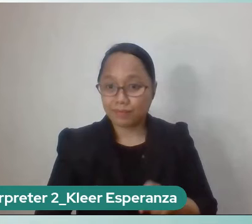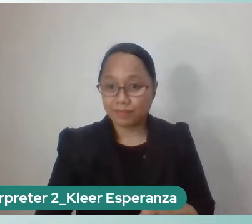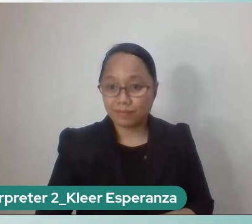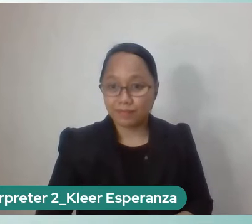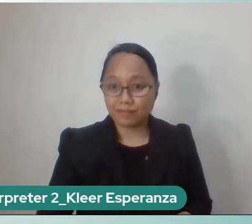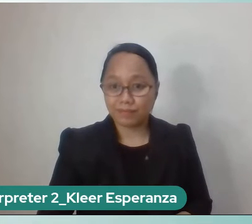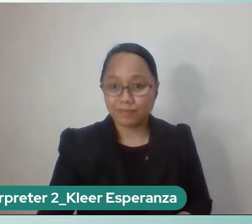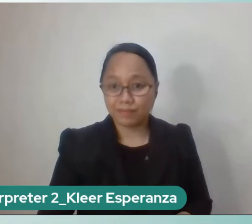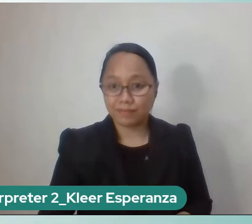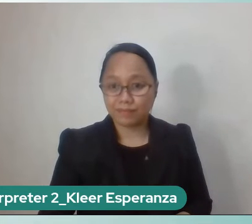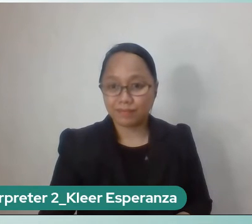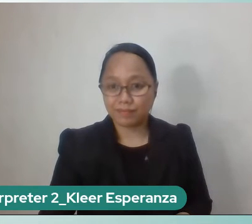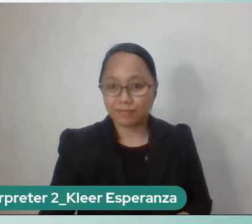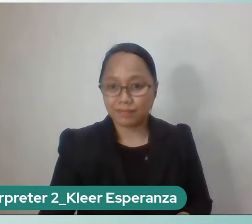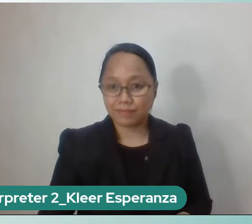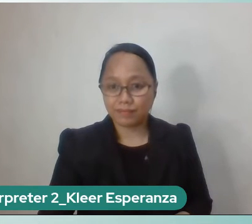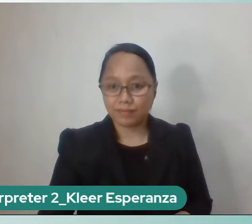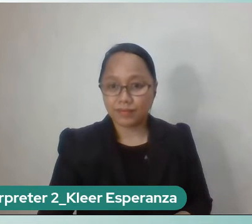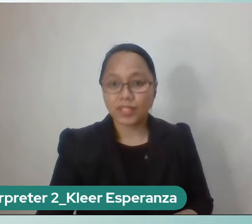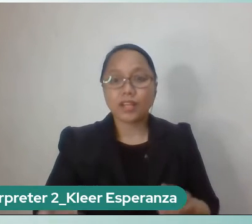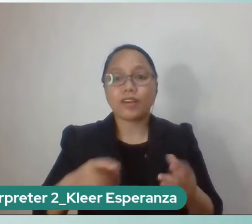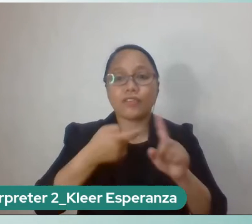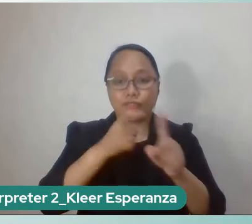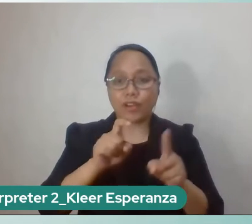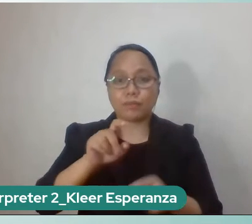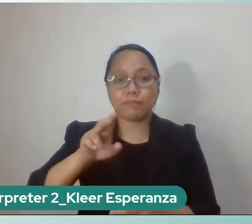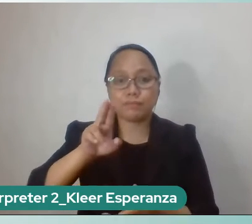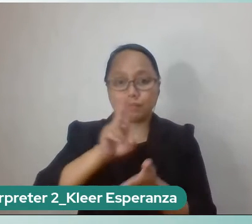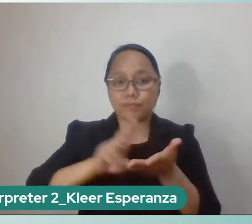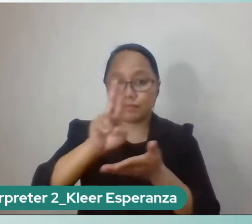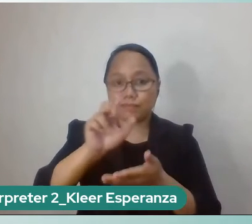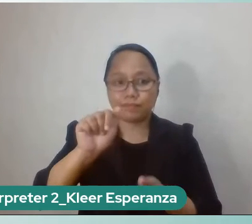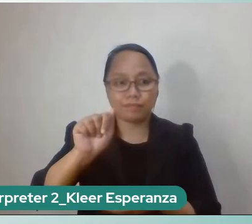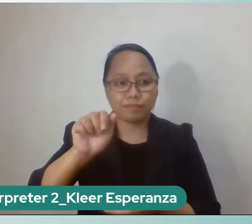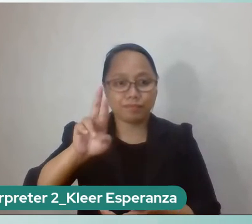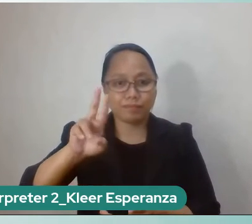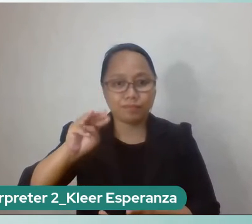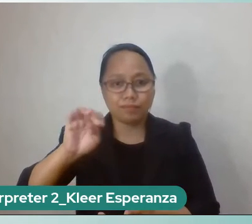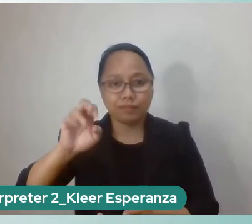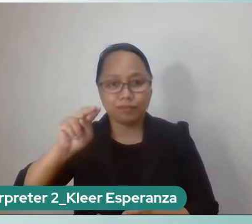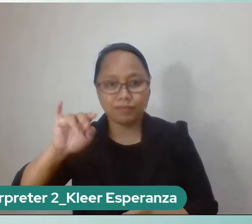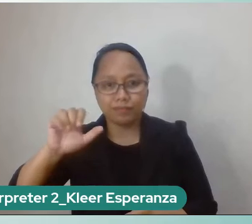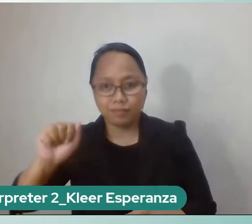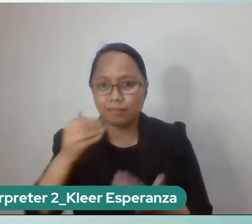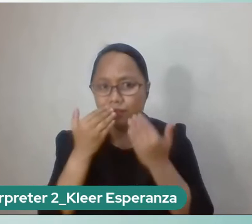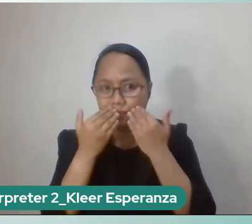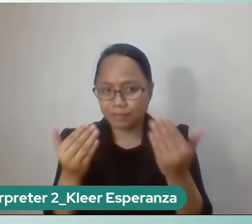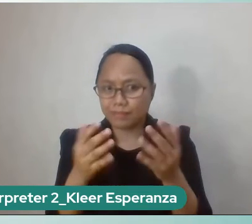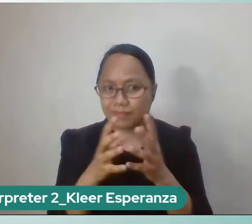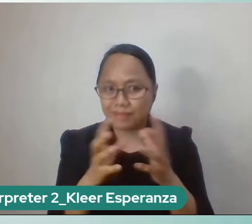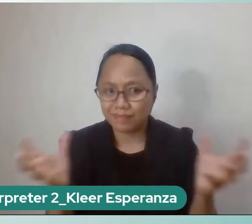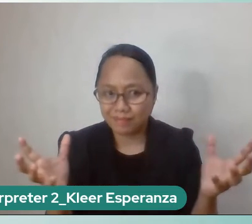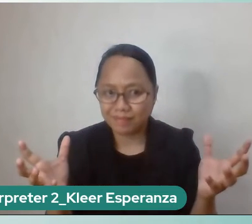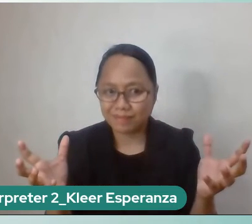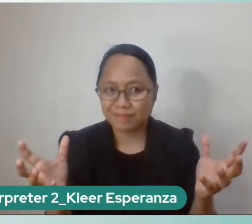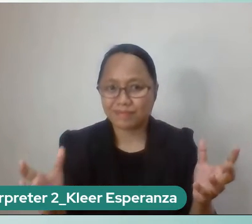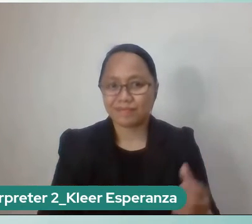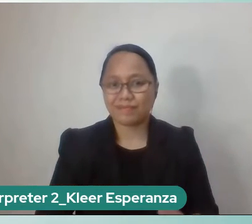Professor Ling from the University of Malaya. Thank you so much. Earlier today, earlier in the session, we've heard